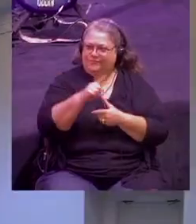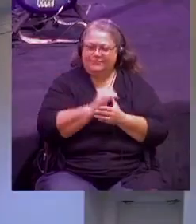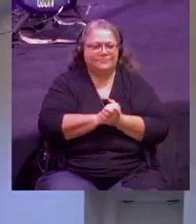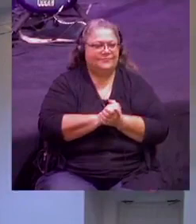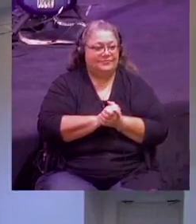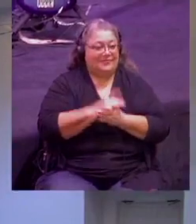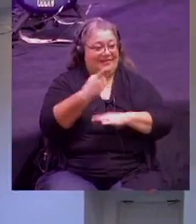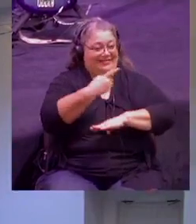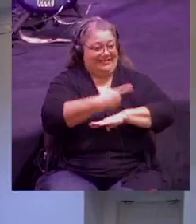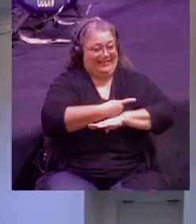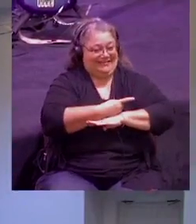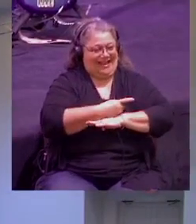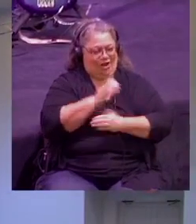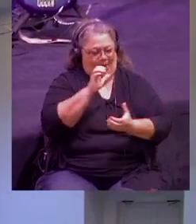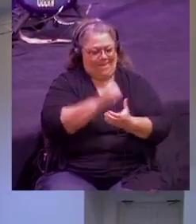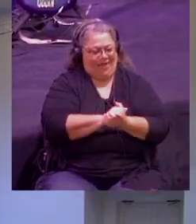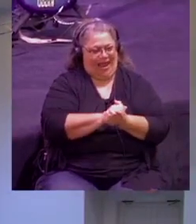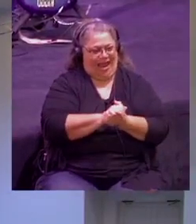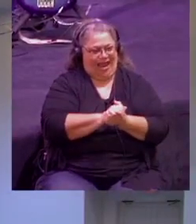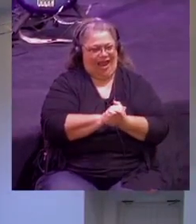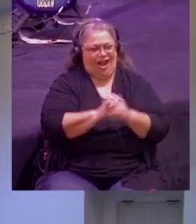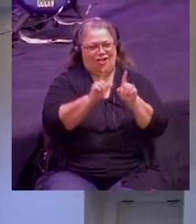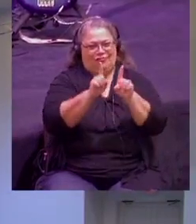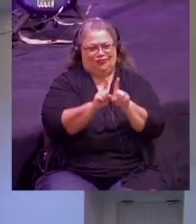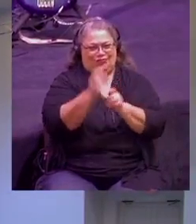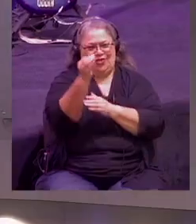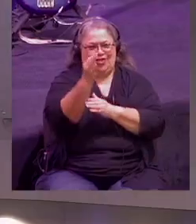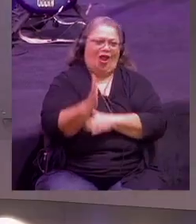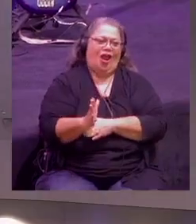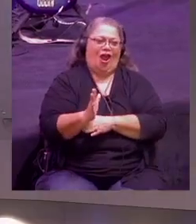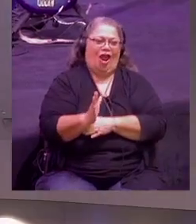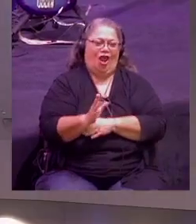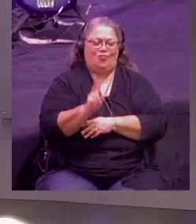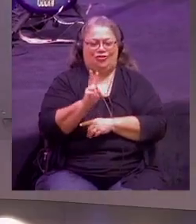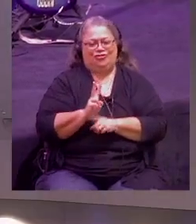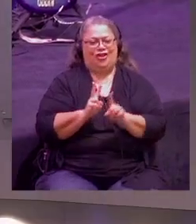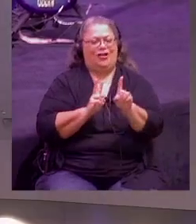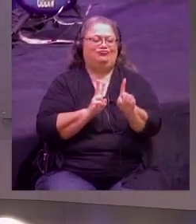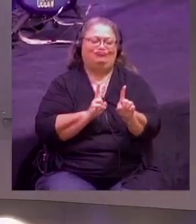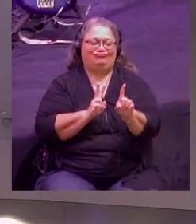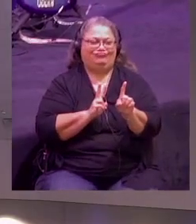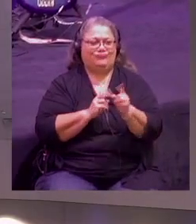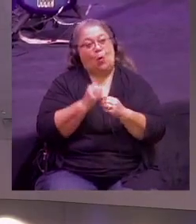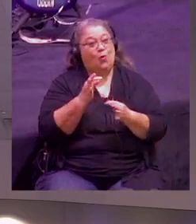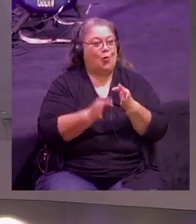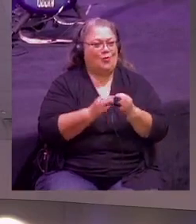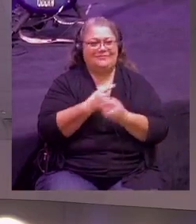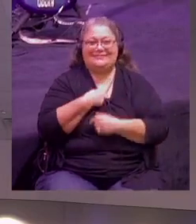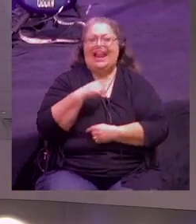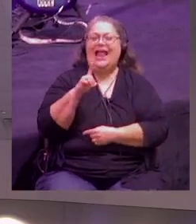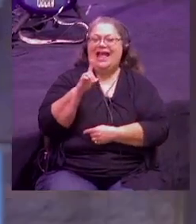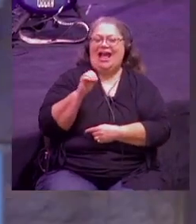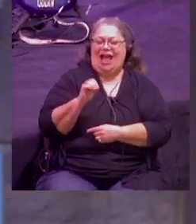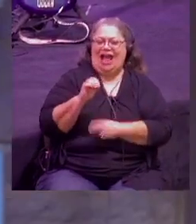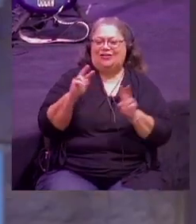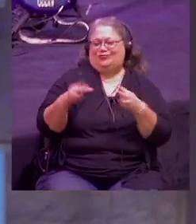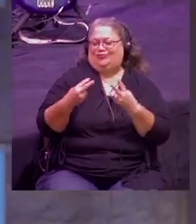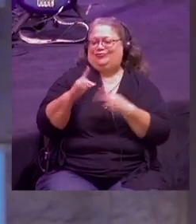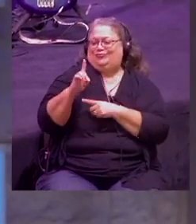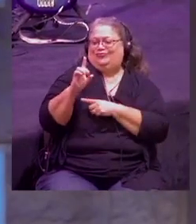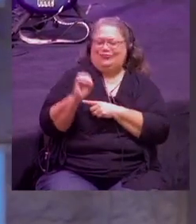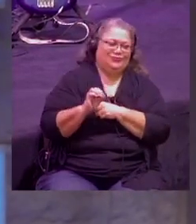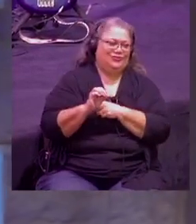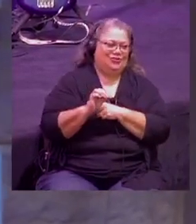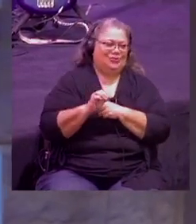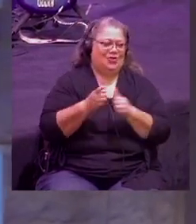day you got married, you stood before the preacher or the court and said, I do, and you got married, and